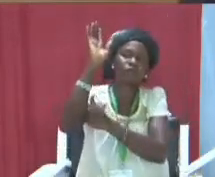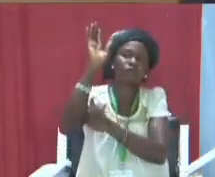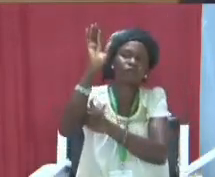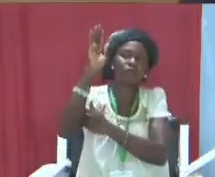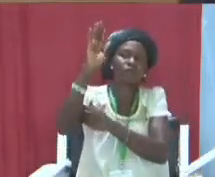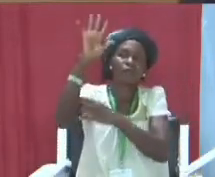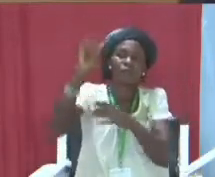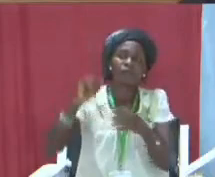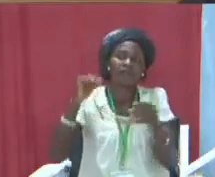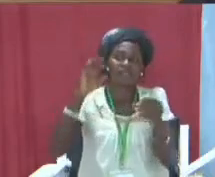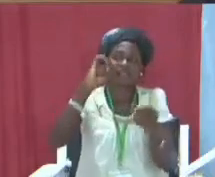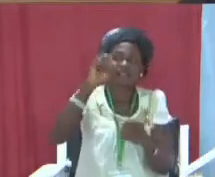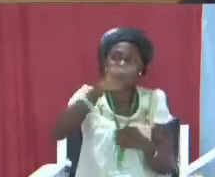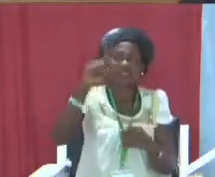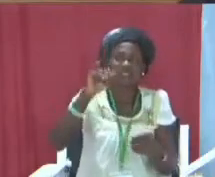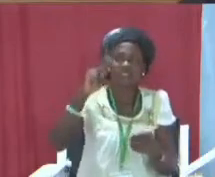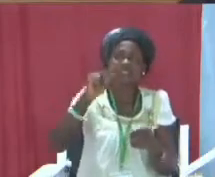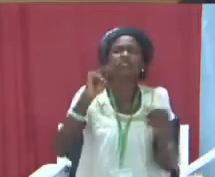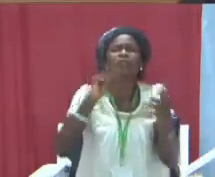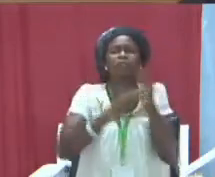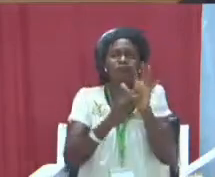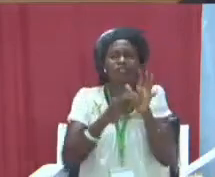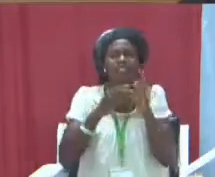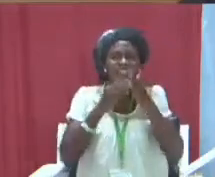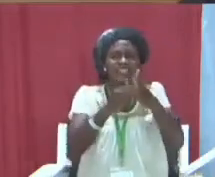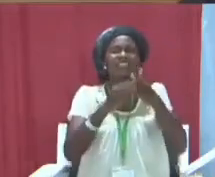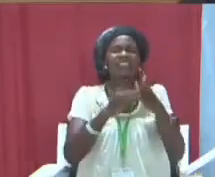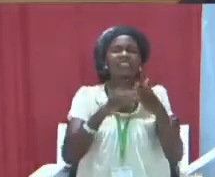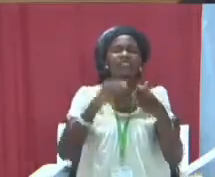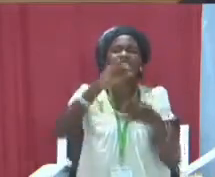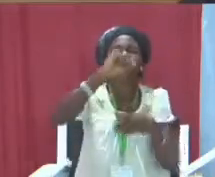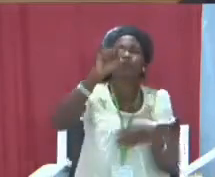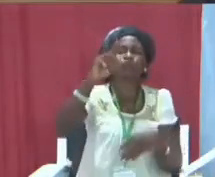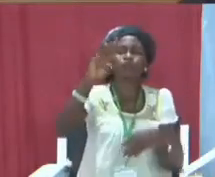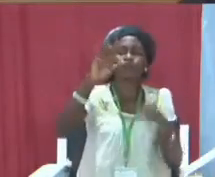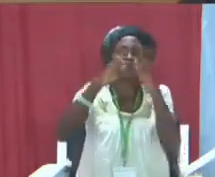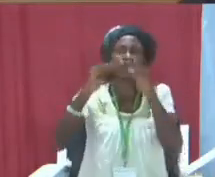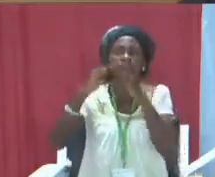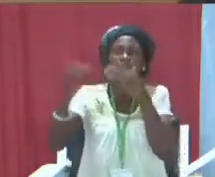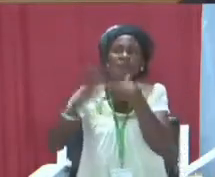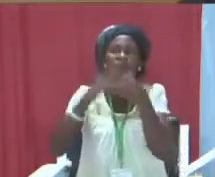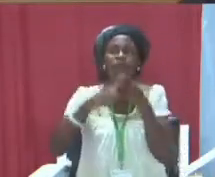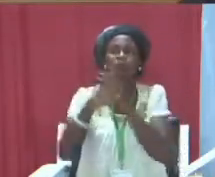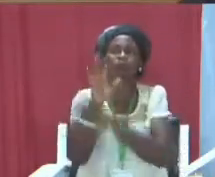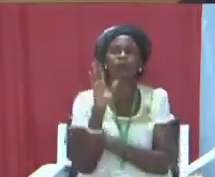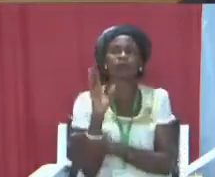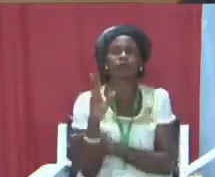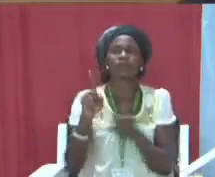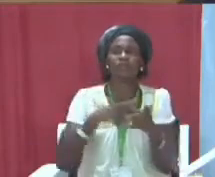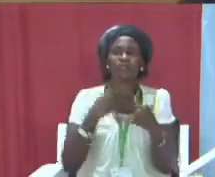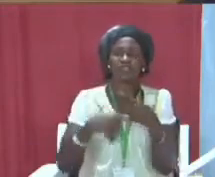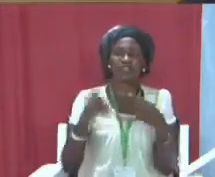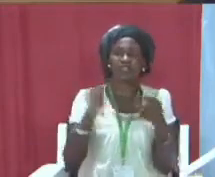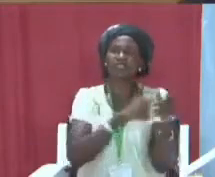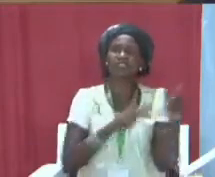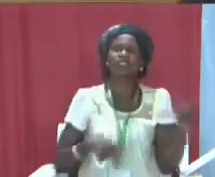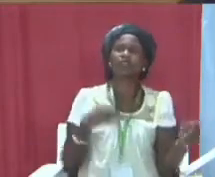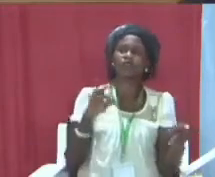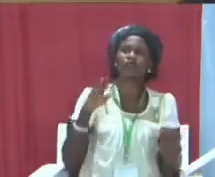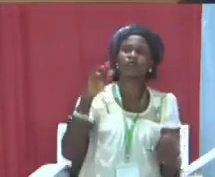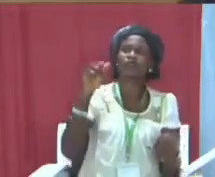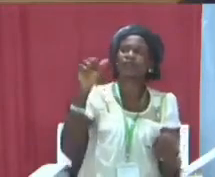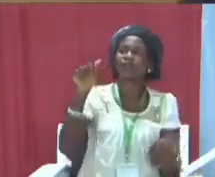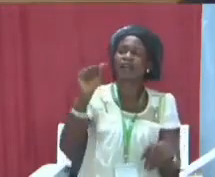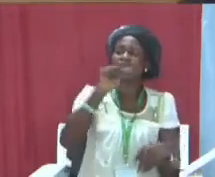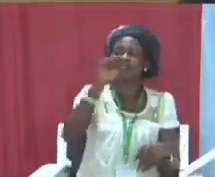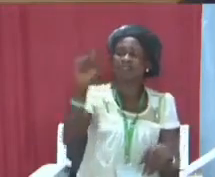by Hezekiah, leading Judah back to God, Sennacherib, king of Assyria, came and entered